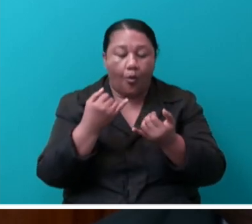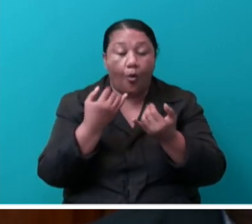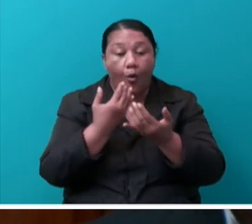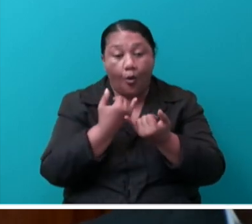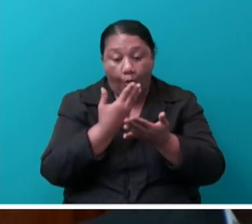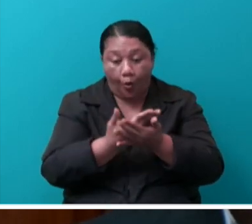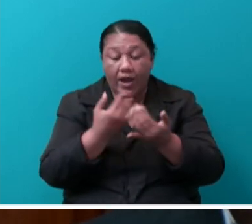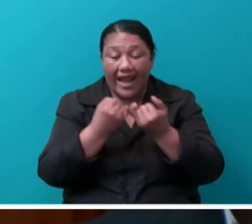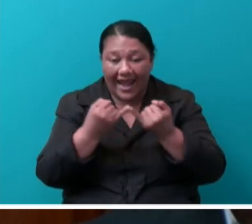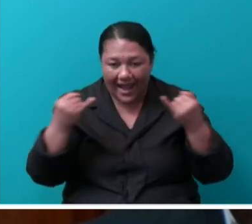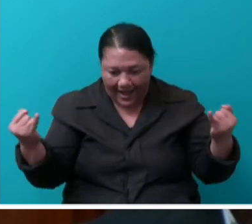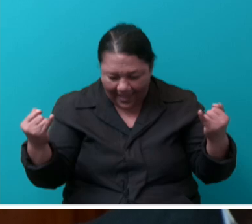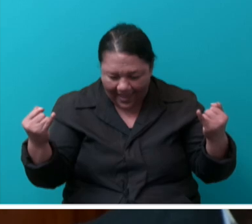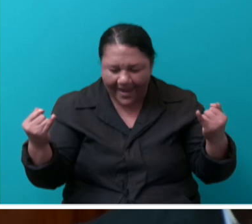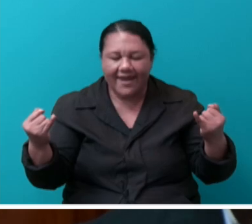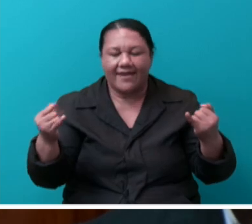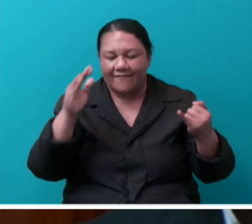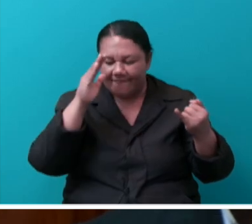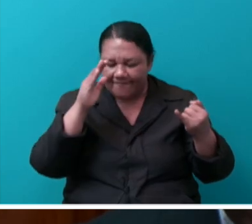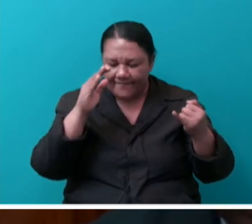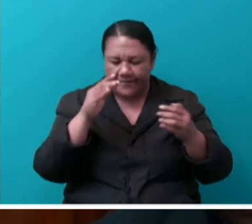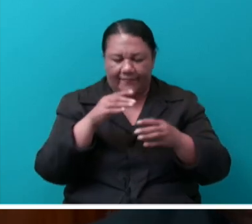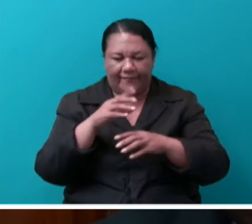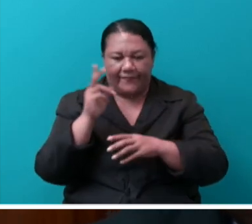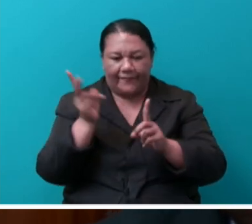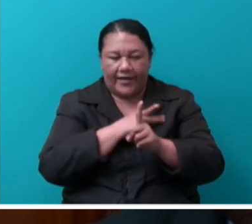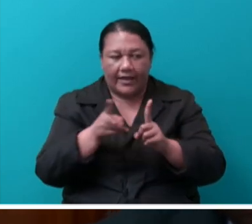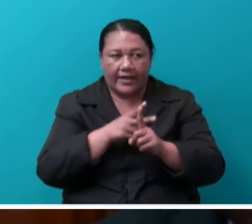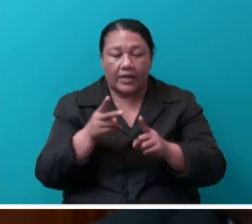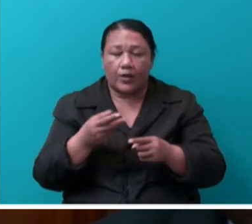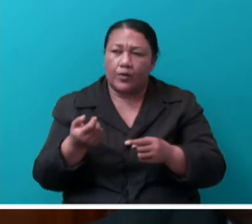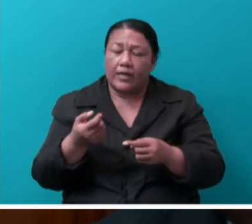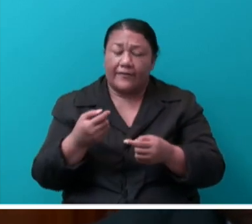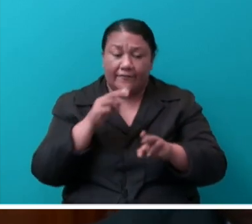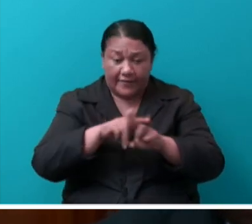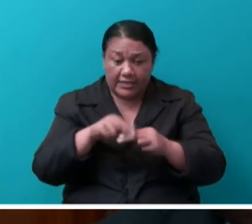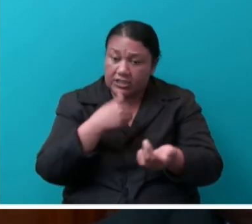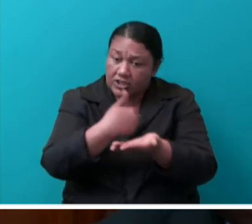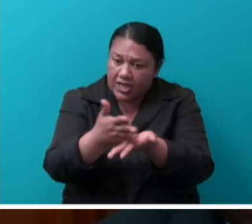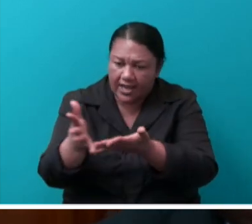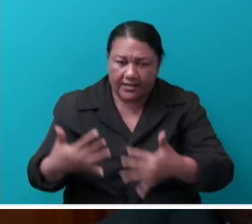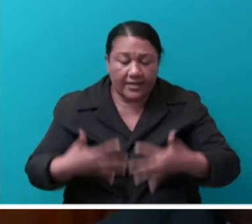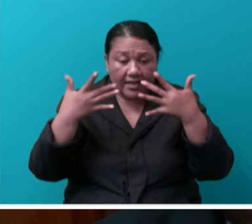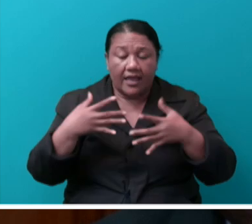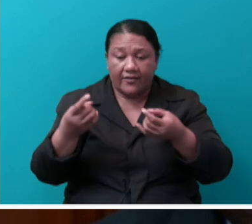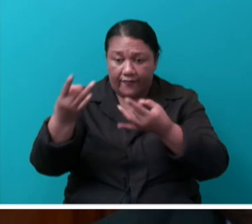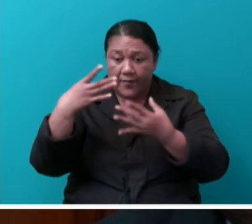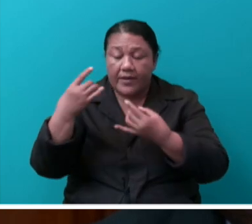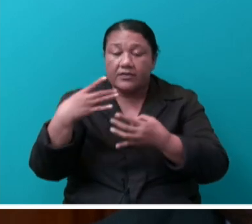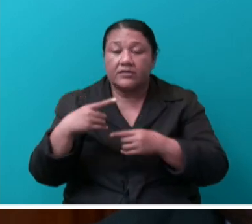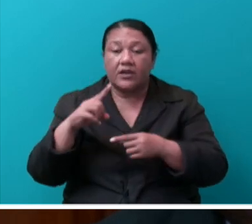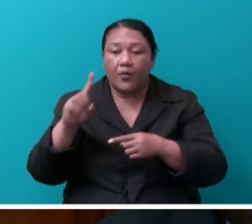Honorable Speaker, for Fiji, we shared the data which was given by the Fiji's Online Safety